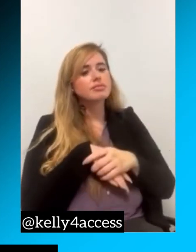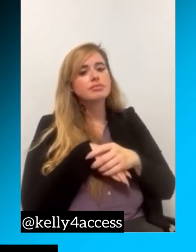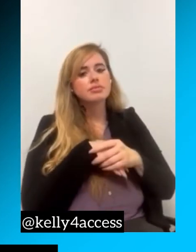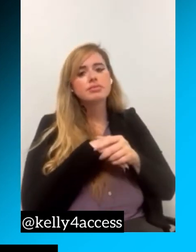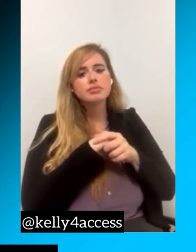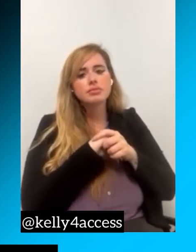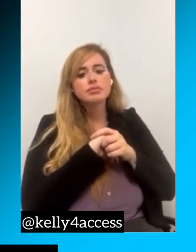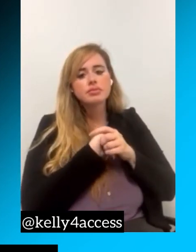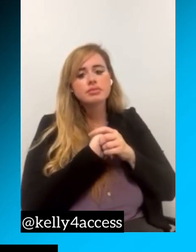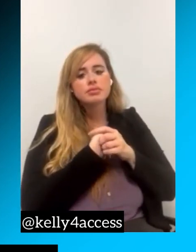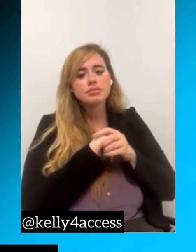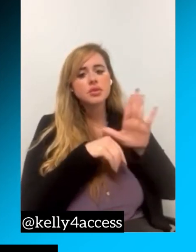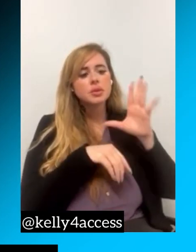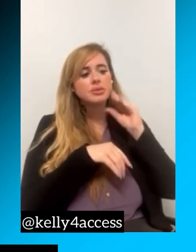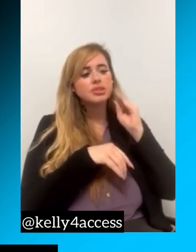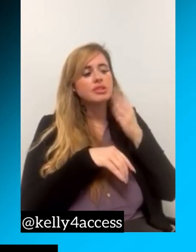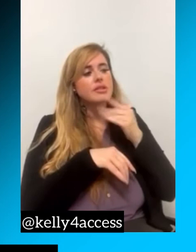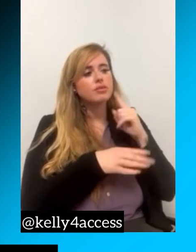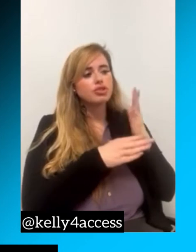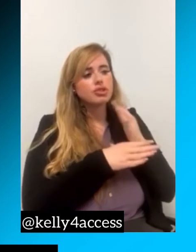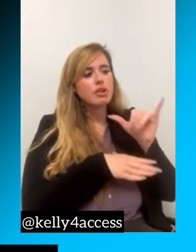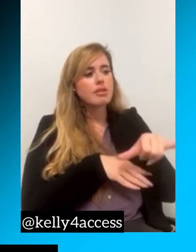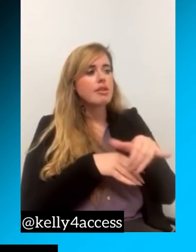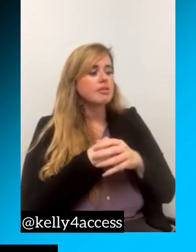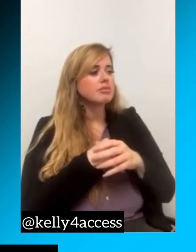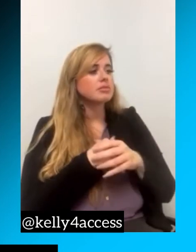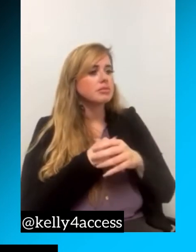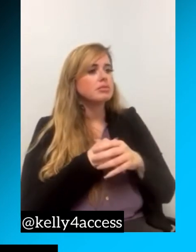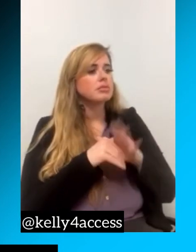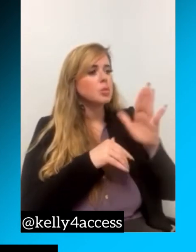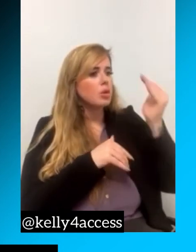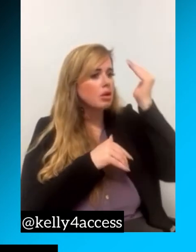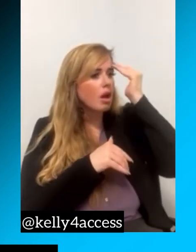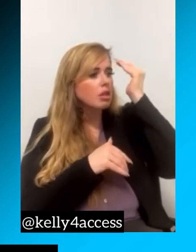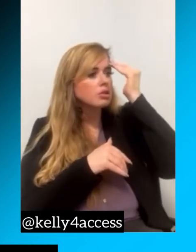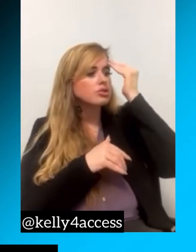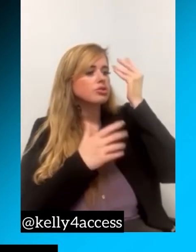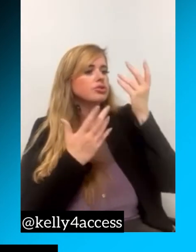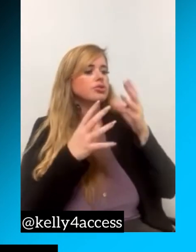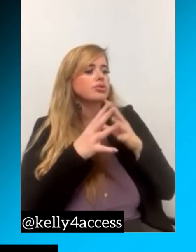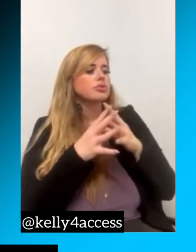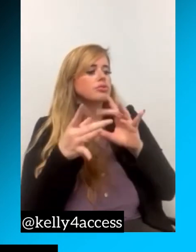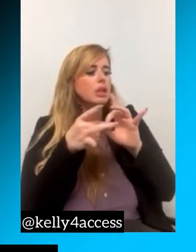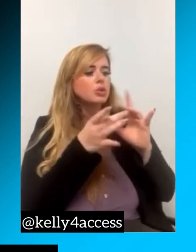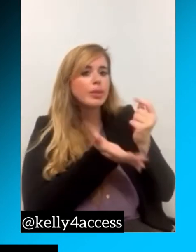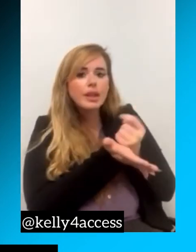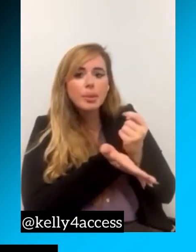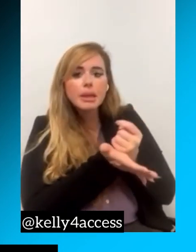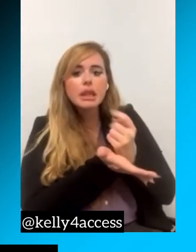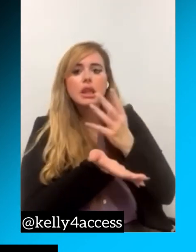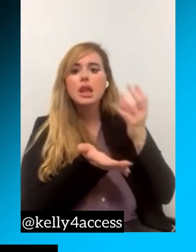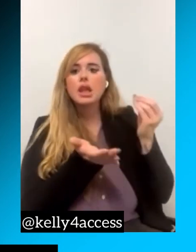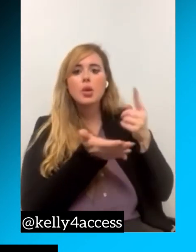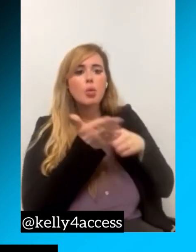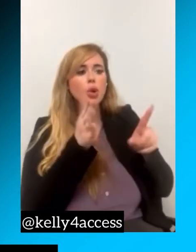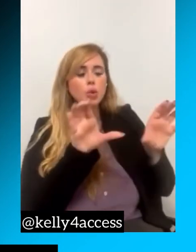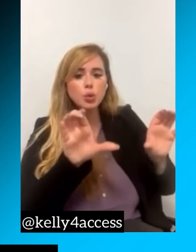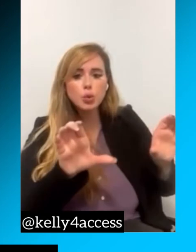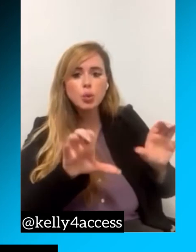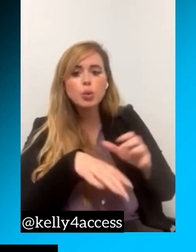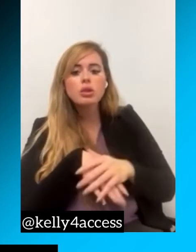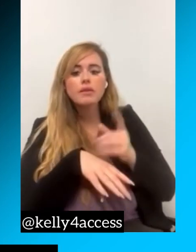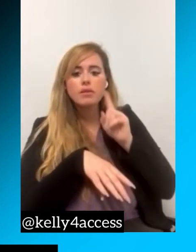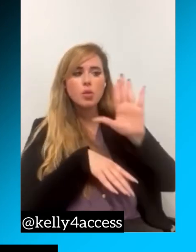what your experience as far as your knowledge of like therapy and what you do for your